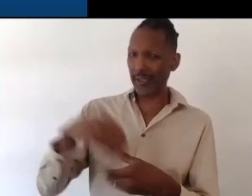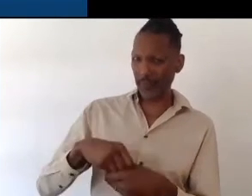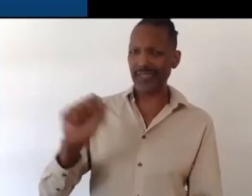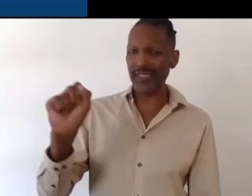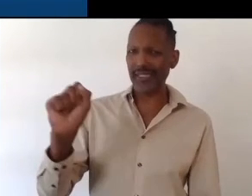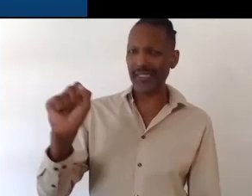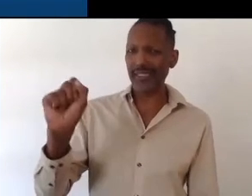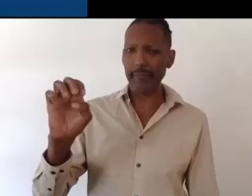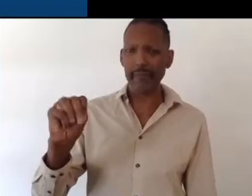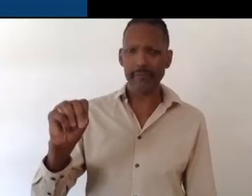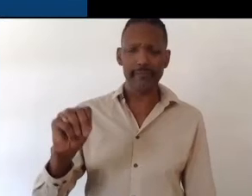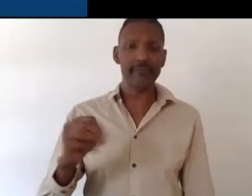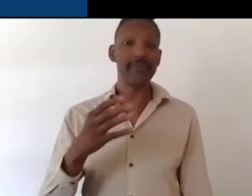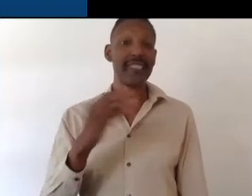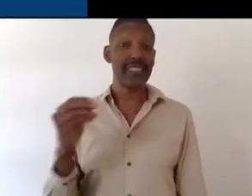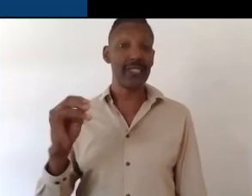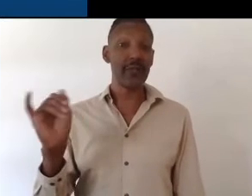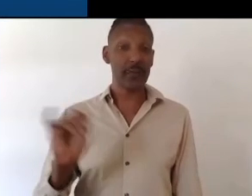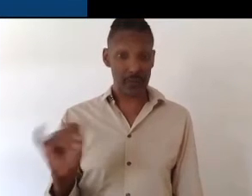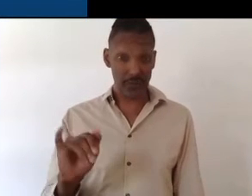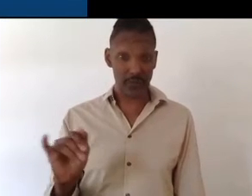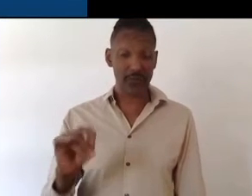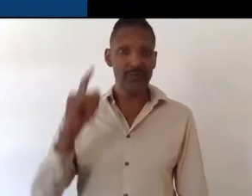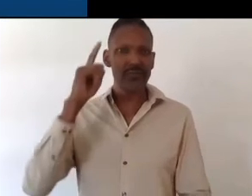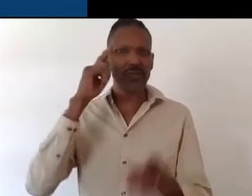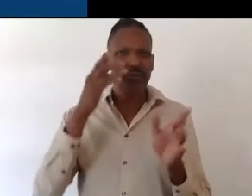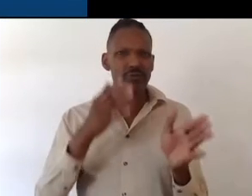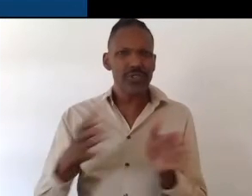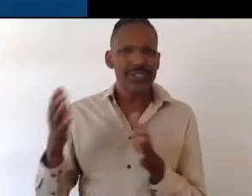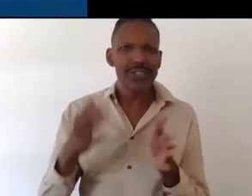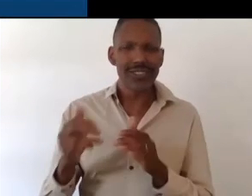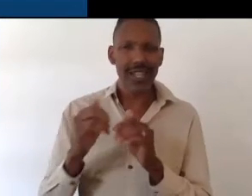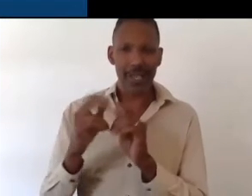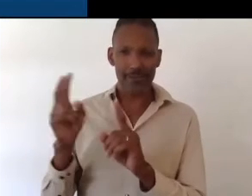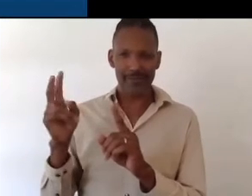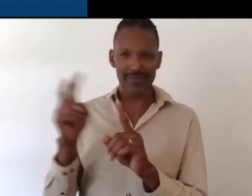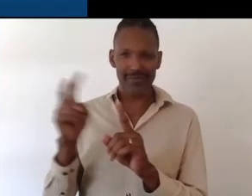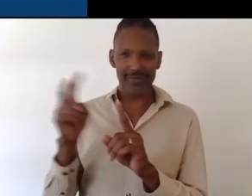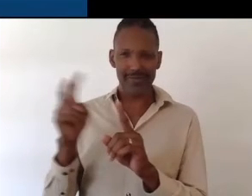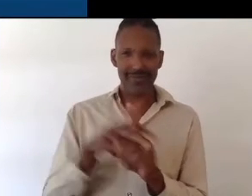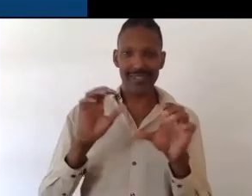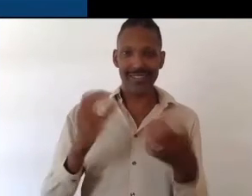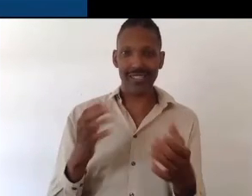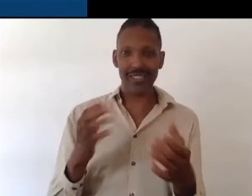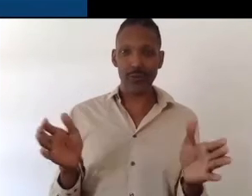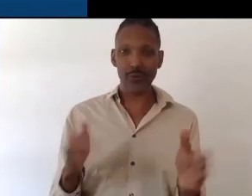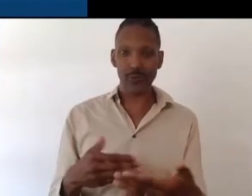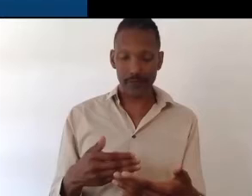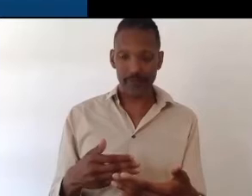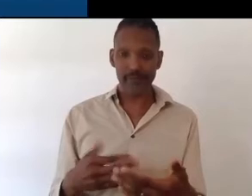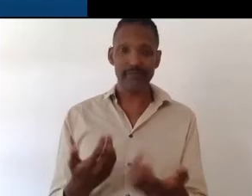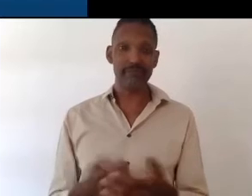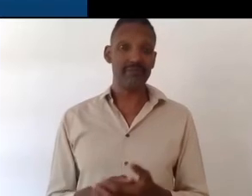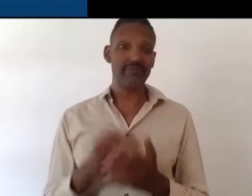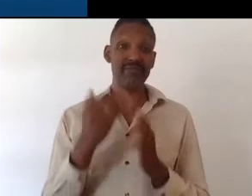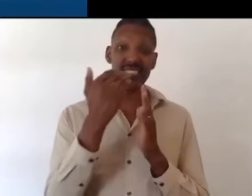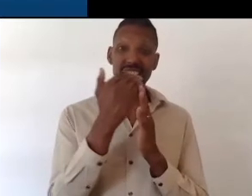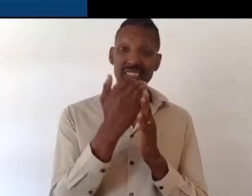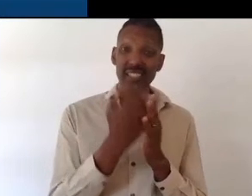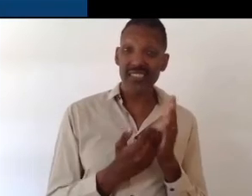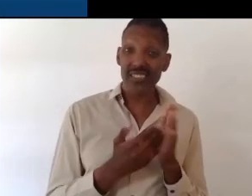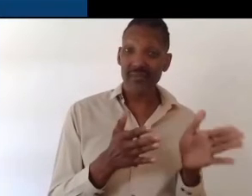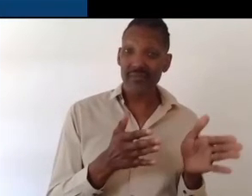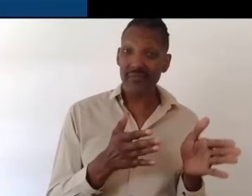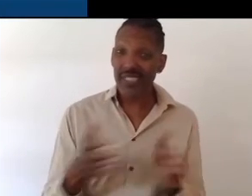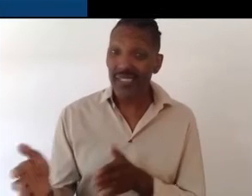and practical strategies to implement STEM in the classroom that include planning lessons,